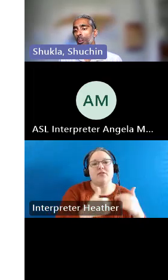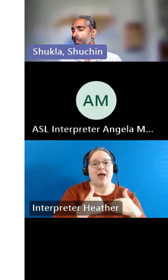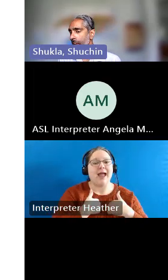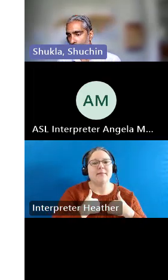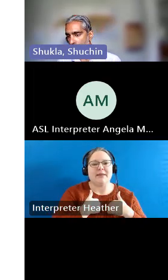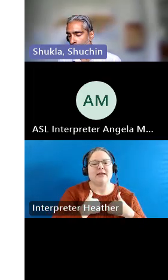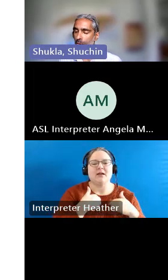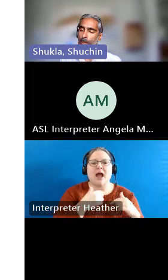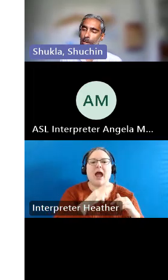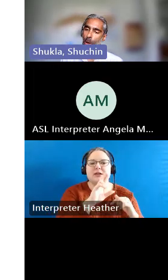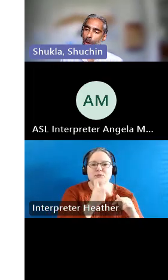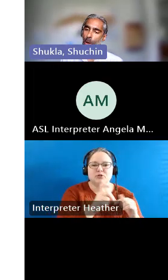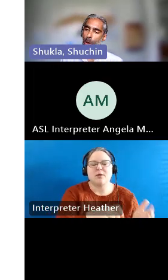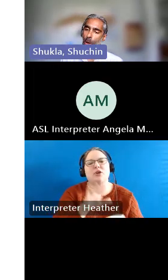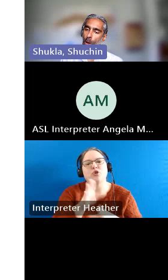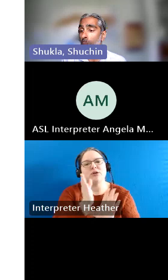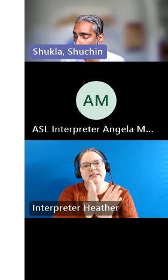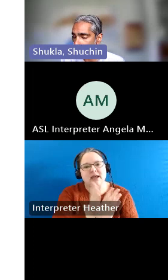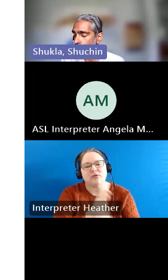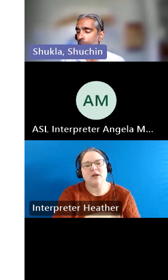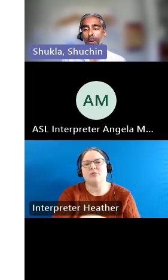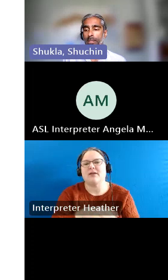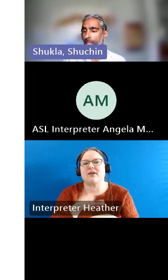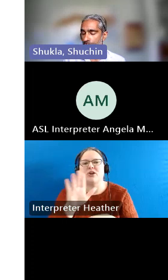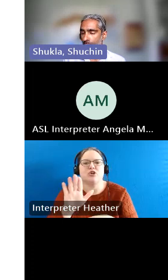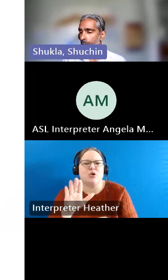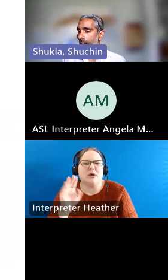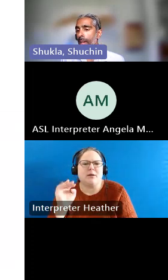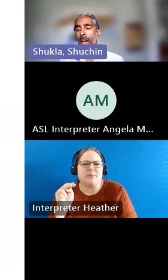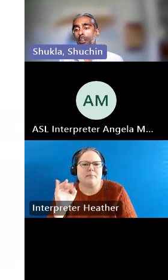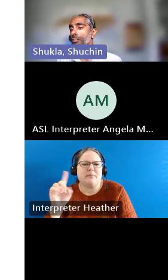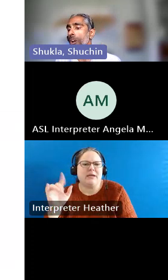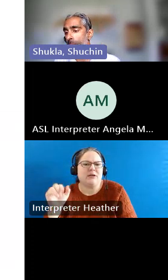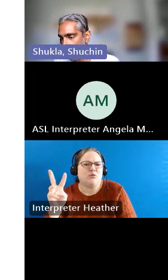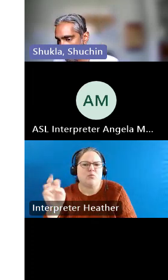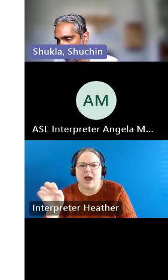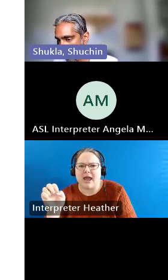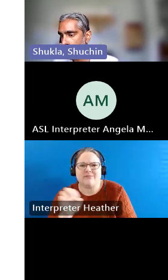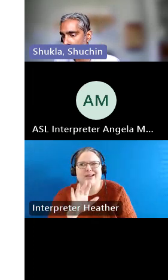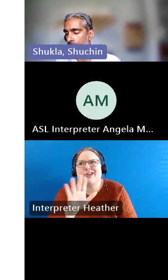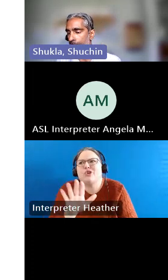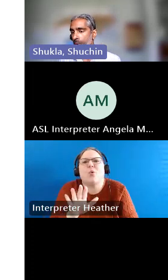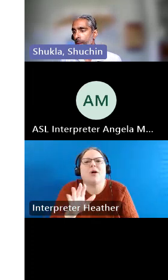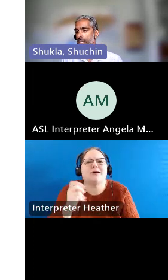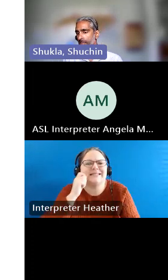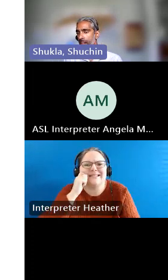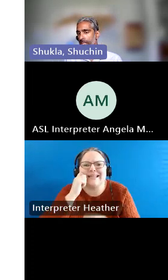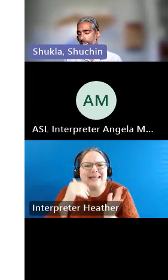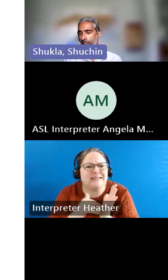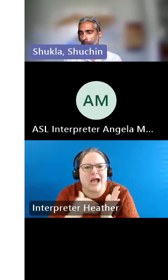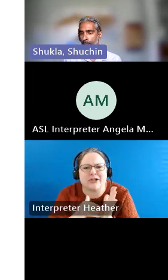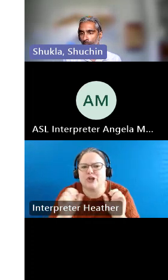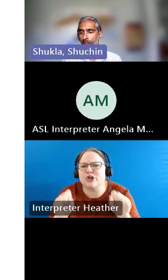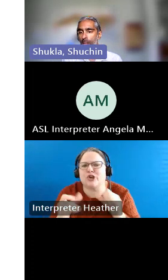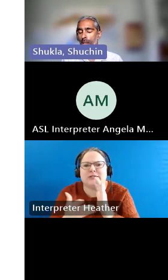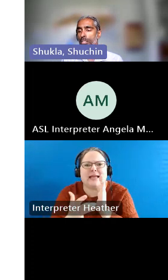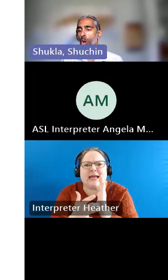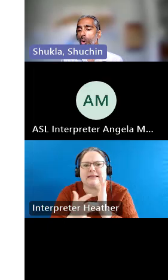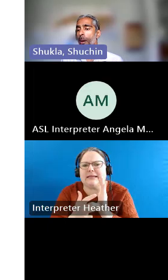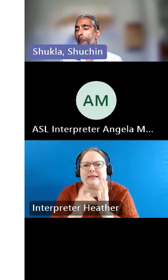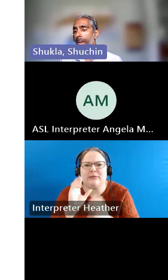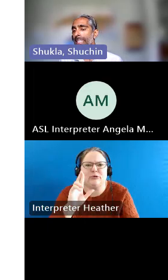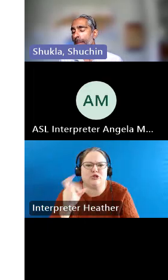it. Your psychiatrist can prescribe it. Your OBGYN, your midwife, your nurse practitioner, hell, your dermatologist could technically prescribe this if they have a DEA